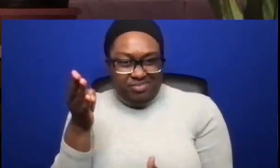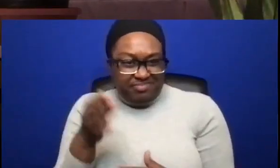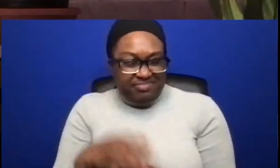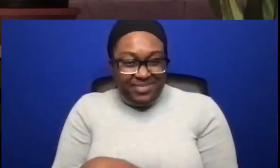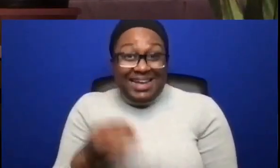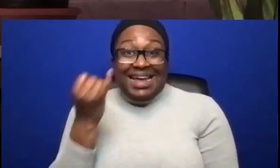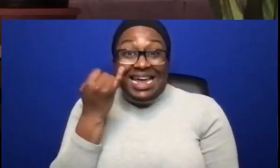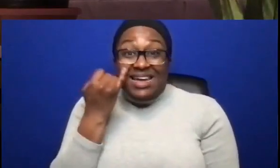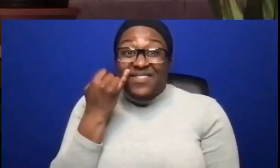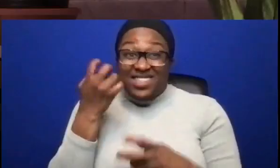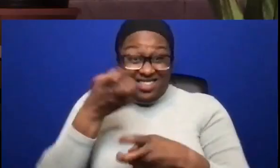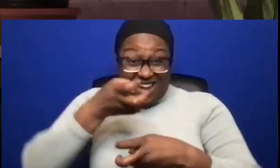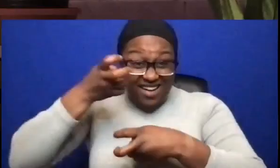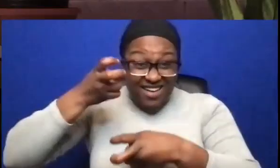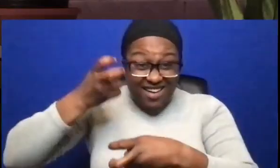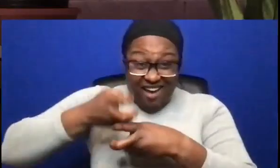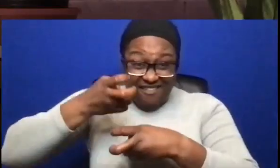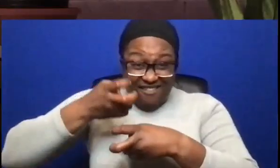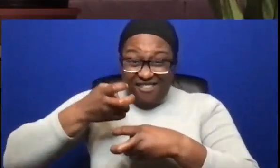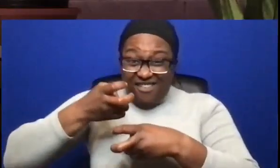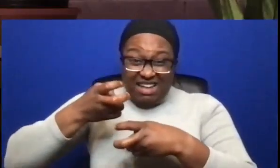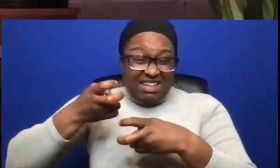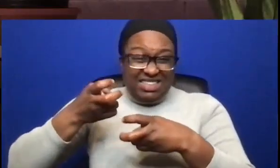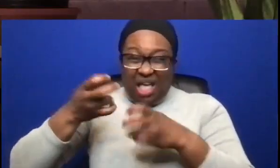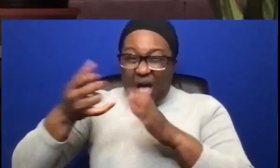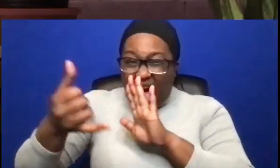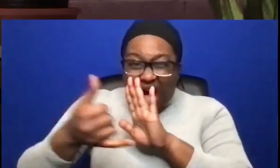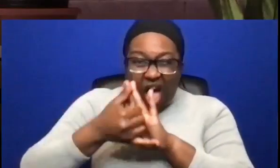so difficult, so nearly impossible?